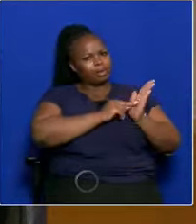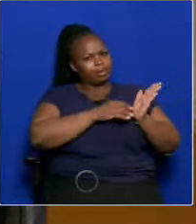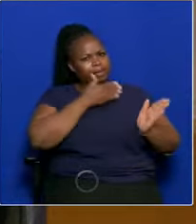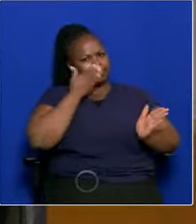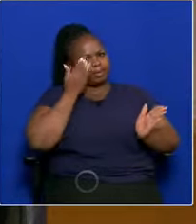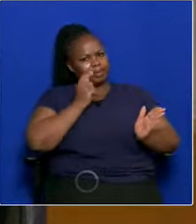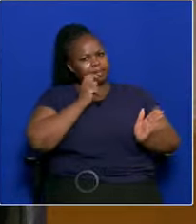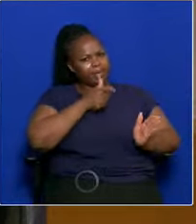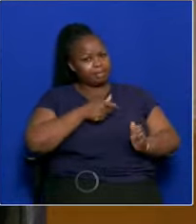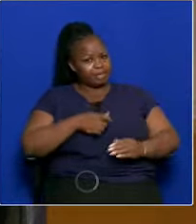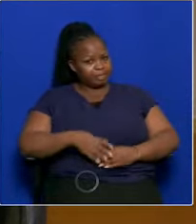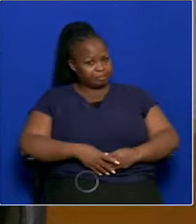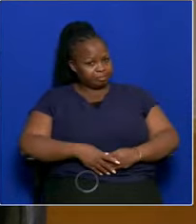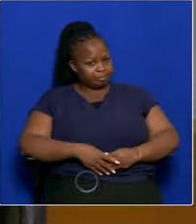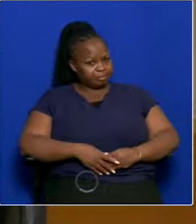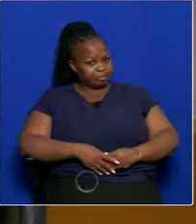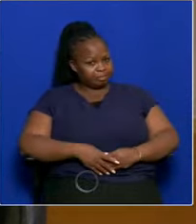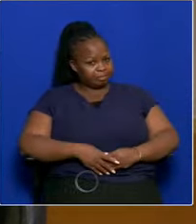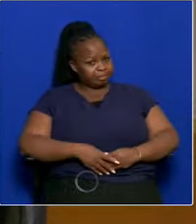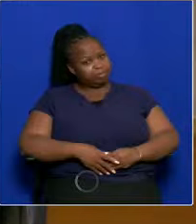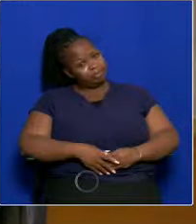comment?